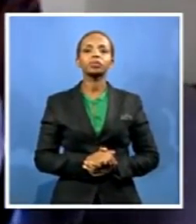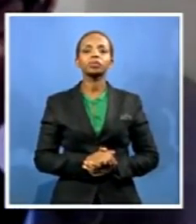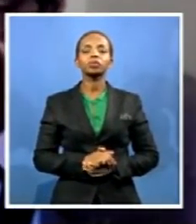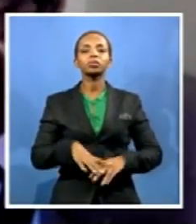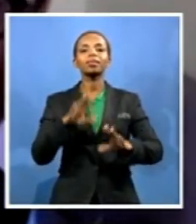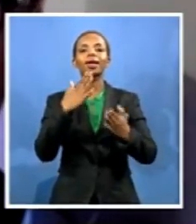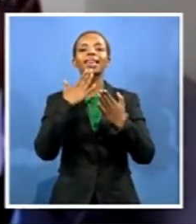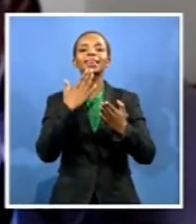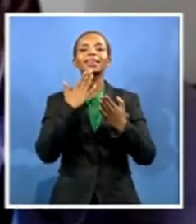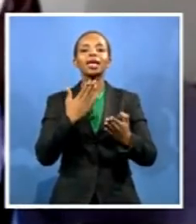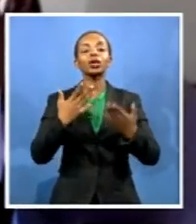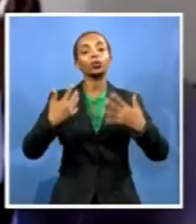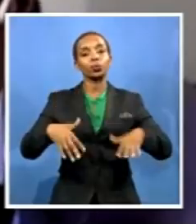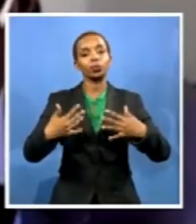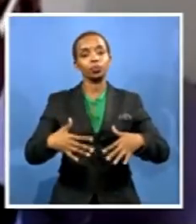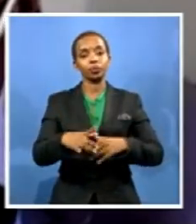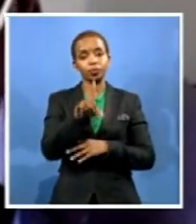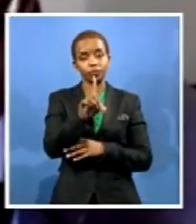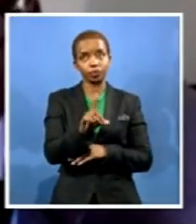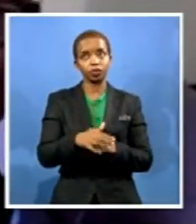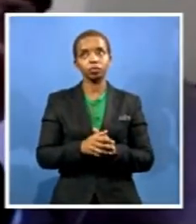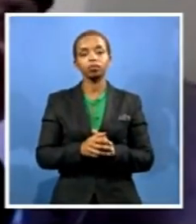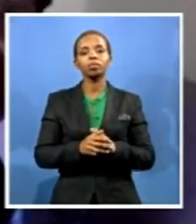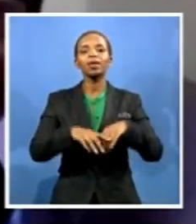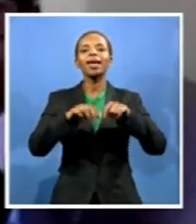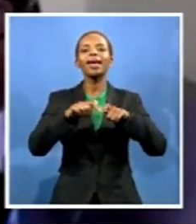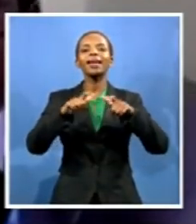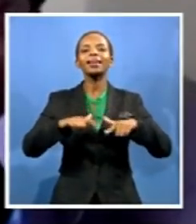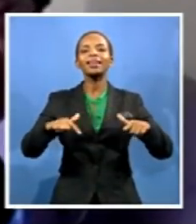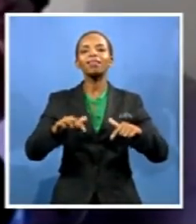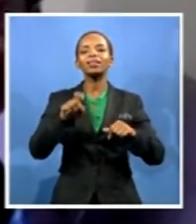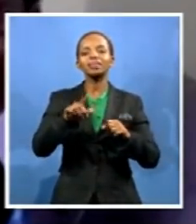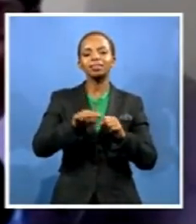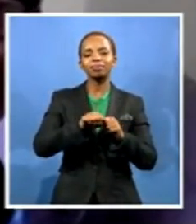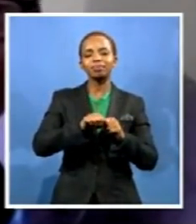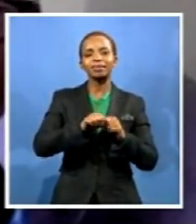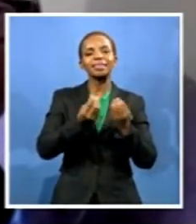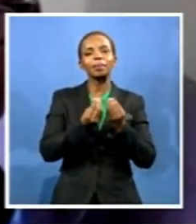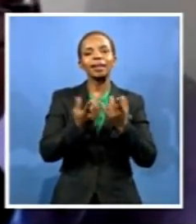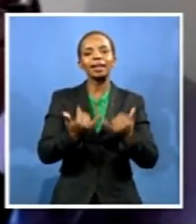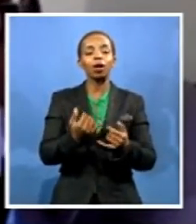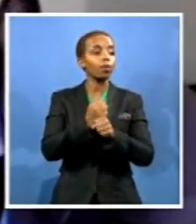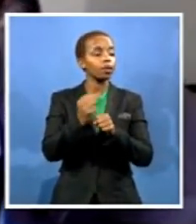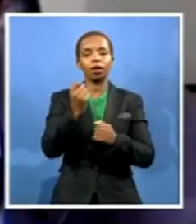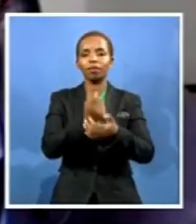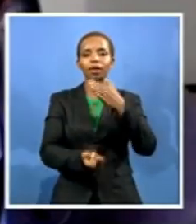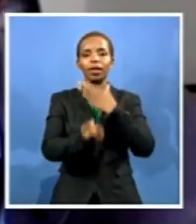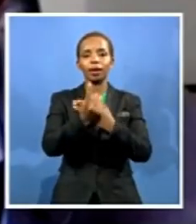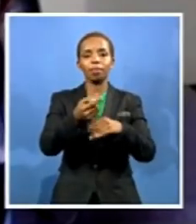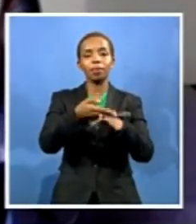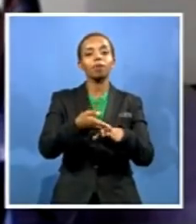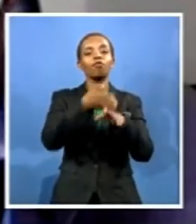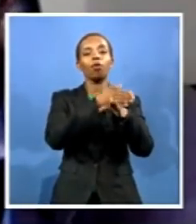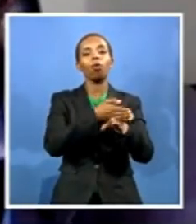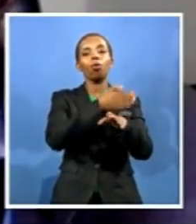also something that we've not met before and sort of throws out everything that we know, maybe then